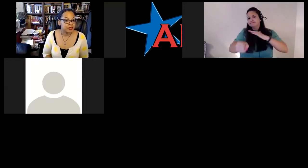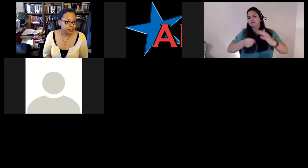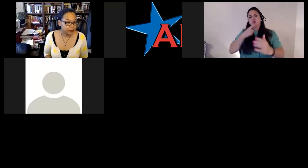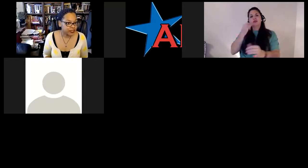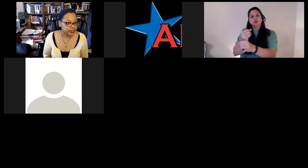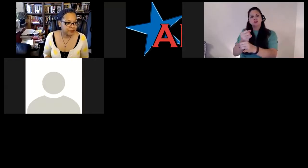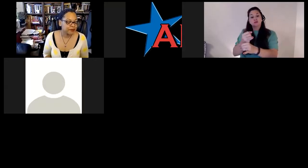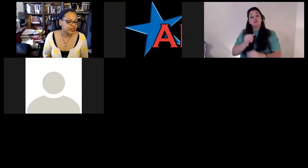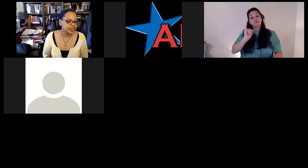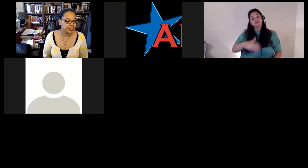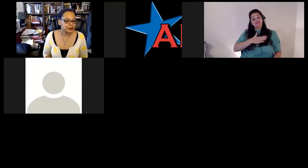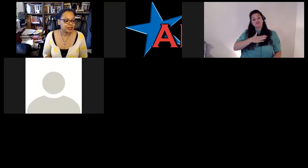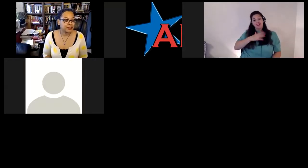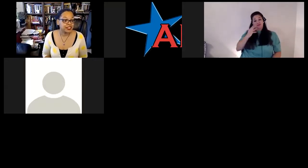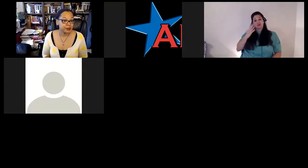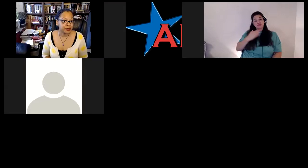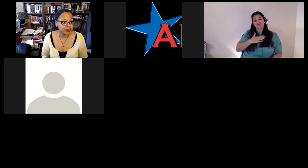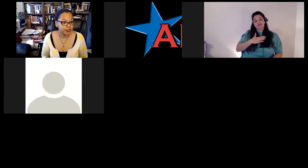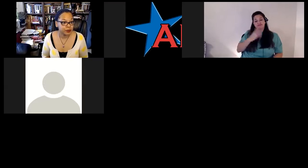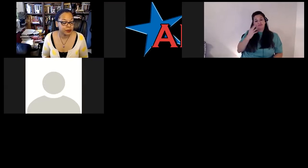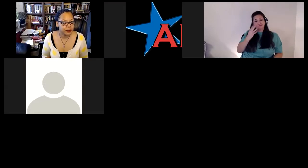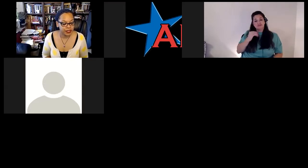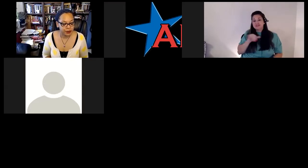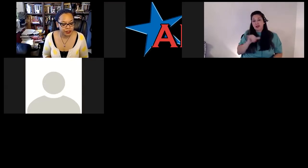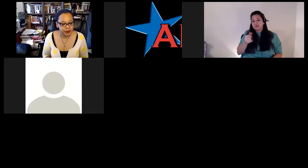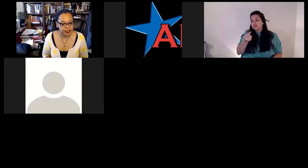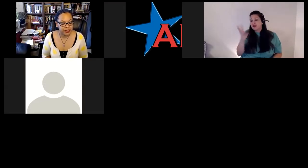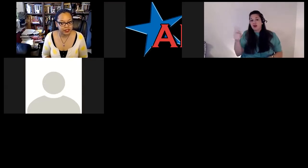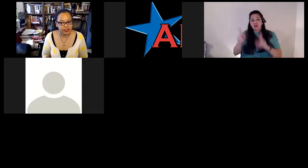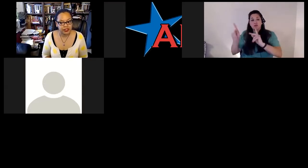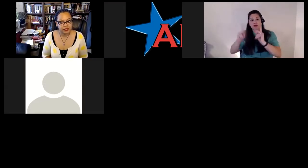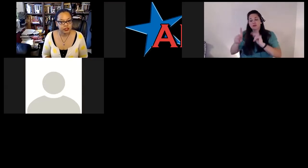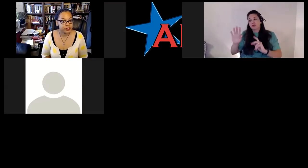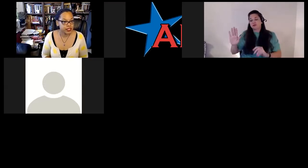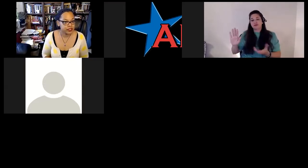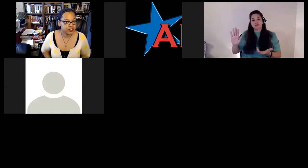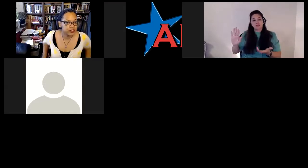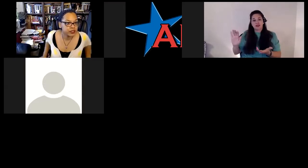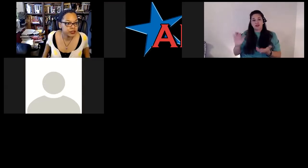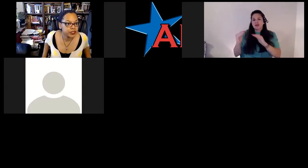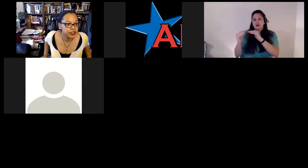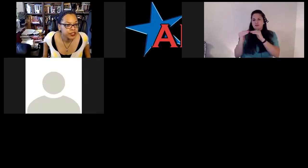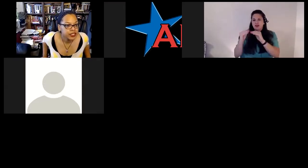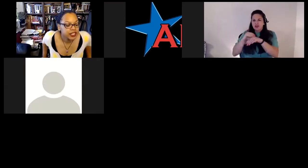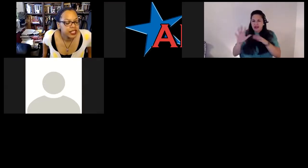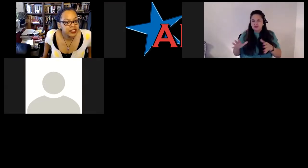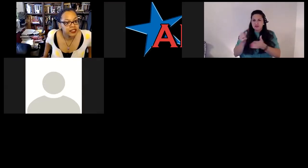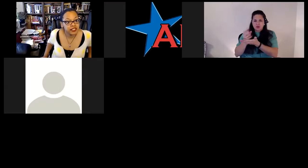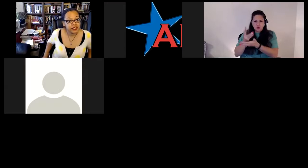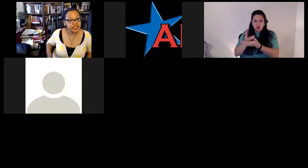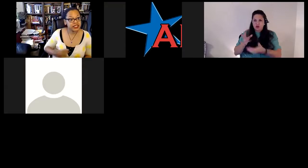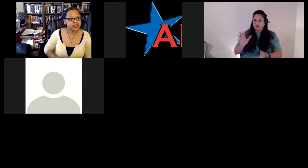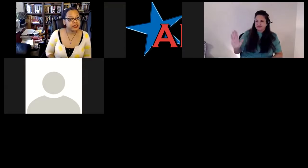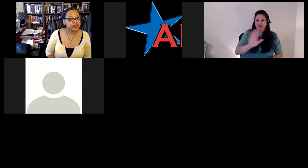That was my experience. That was the experience of several people that I worked with as a sort of peer counselor and social worker. And it's